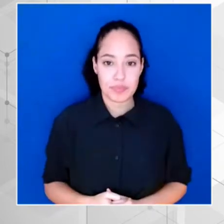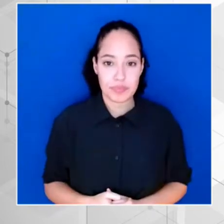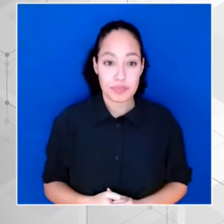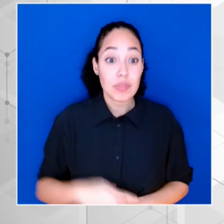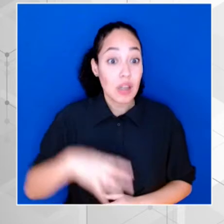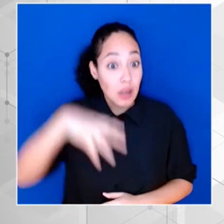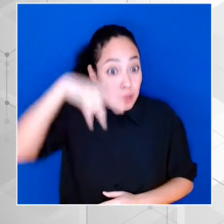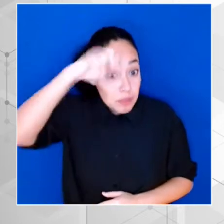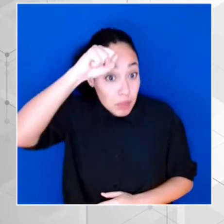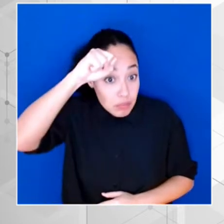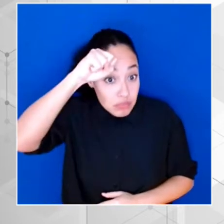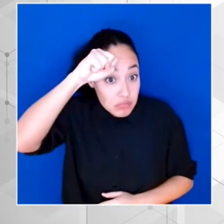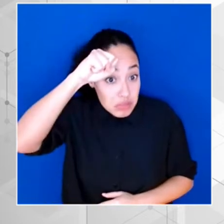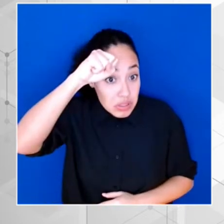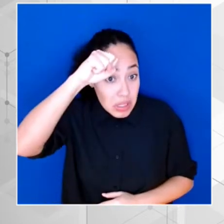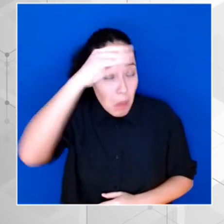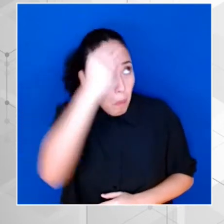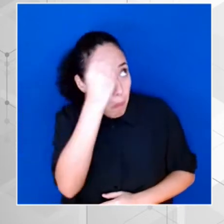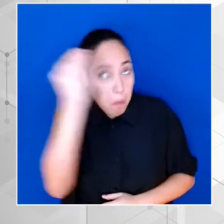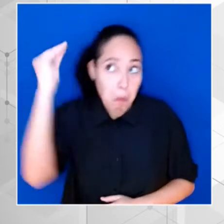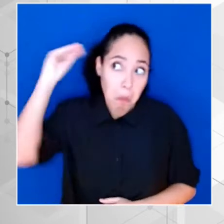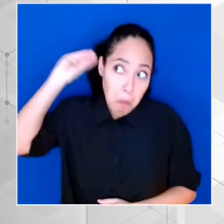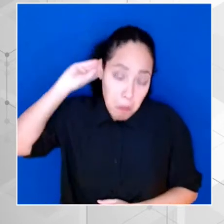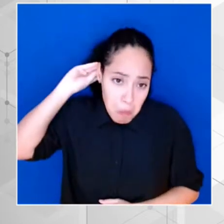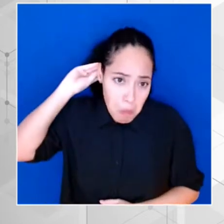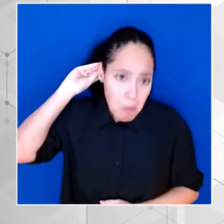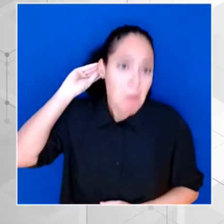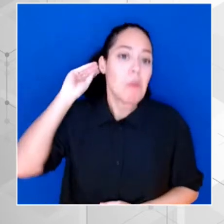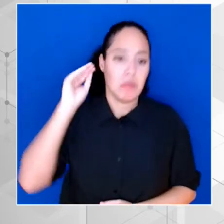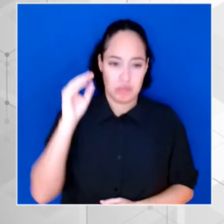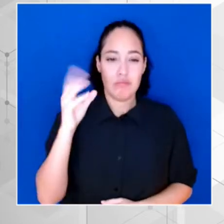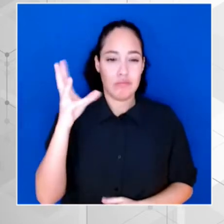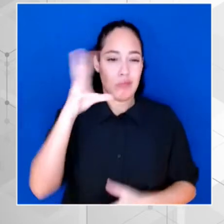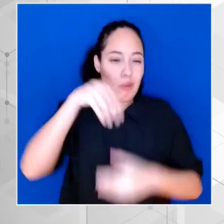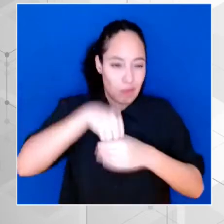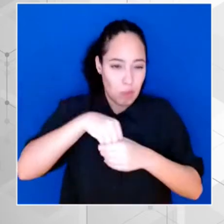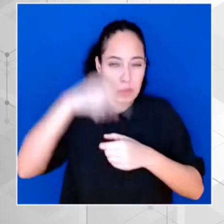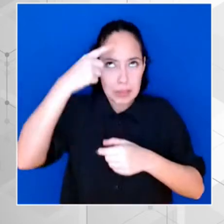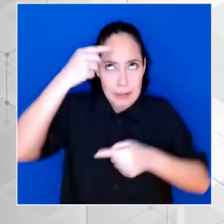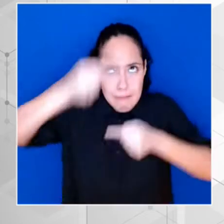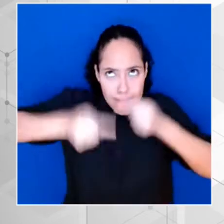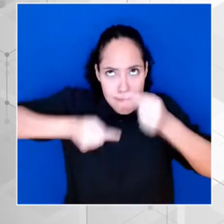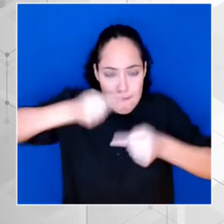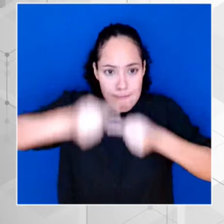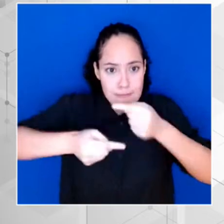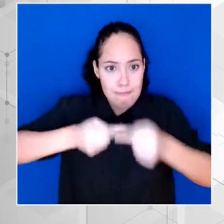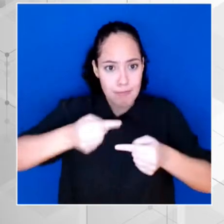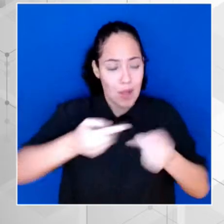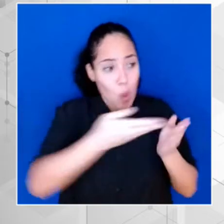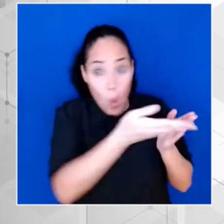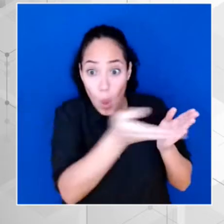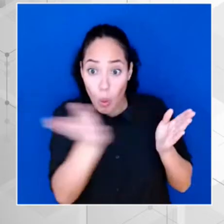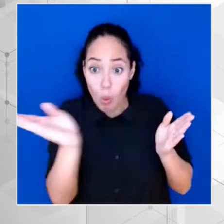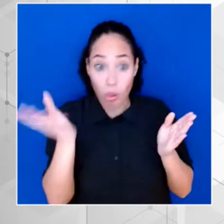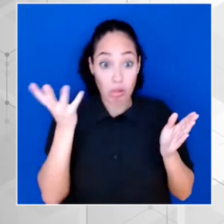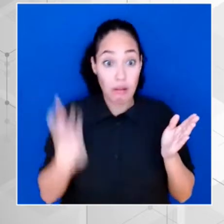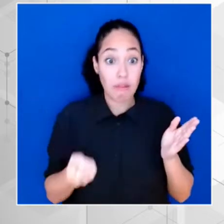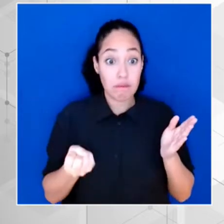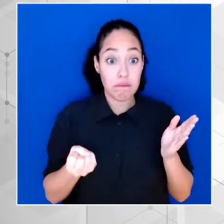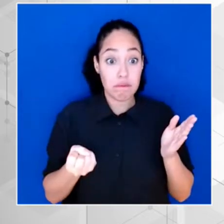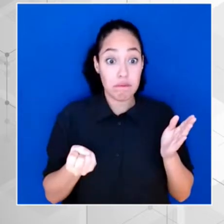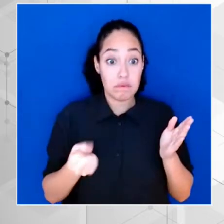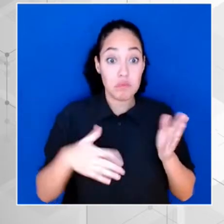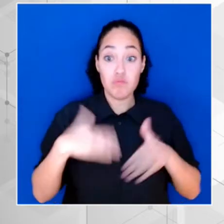this information to solve problems in the workplace or our everyday life. All humans use these functions every day in their work and personal